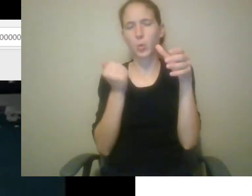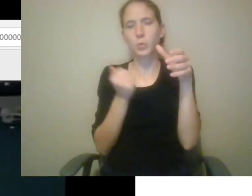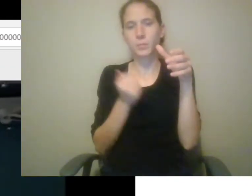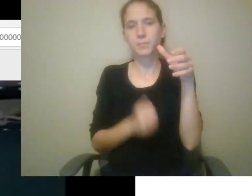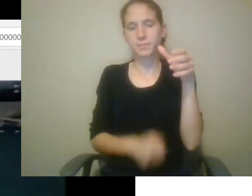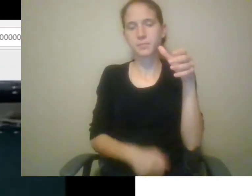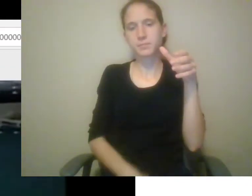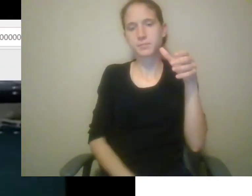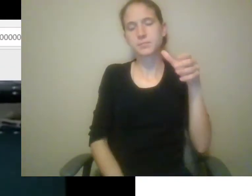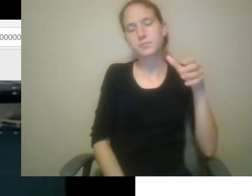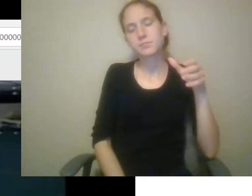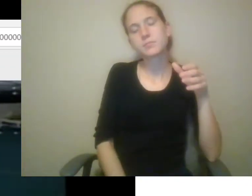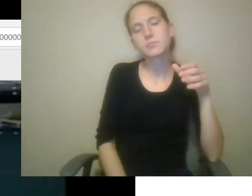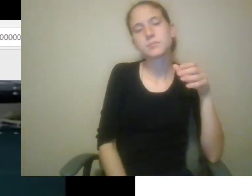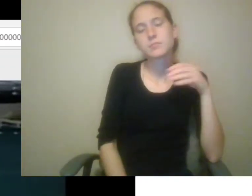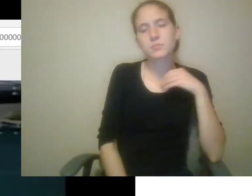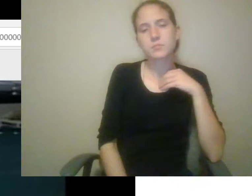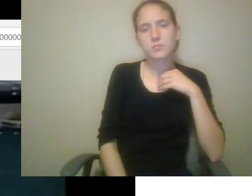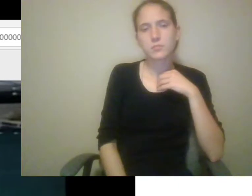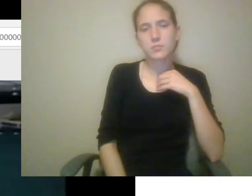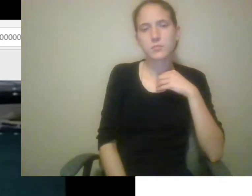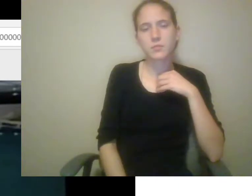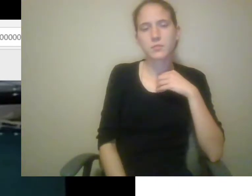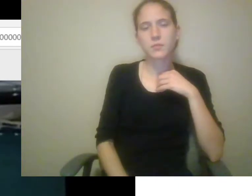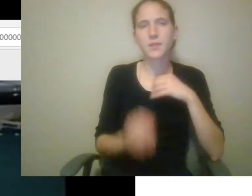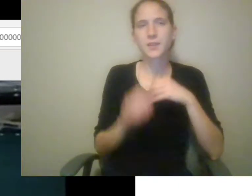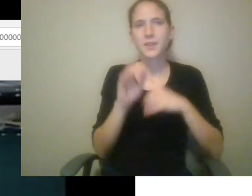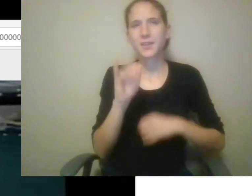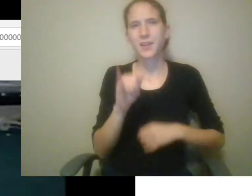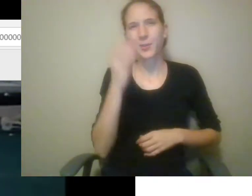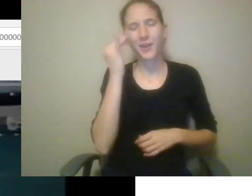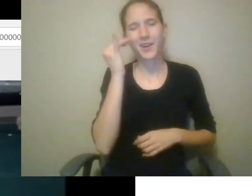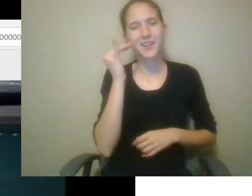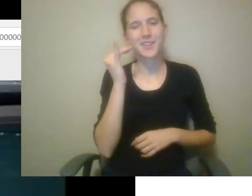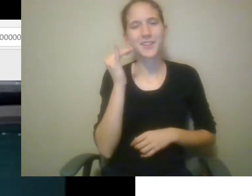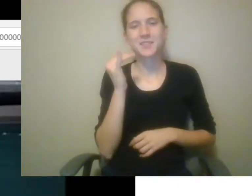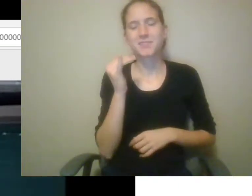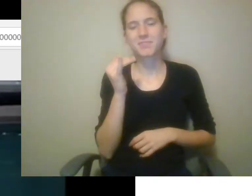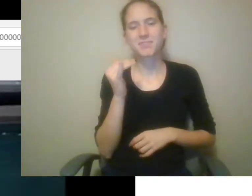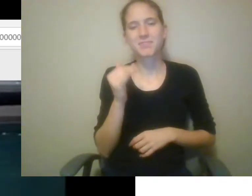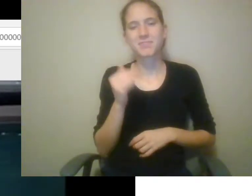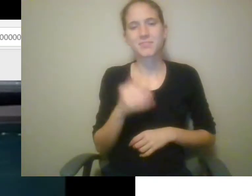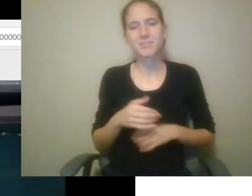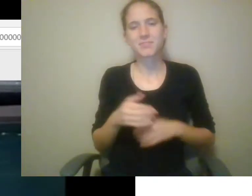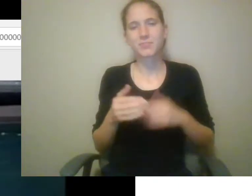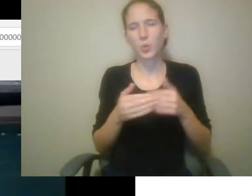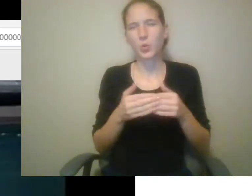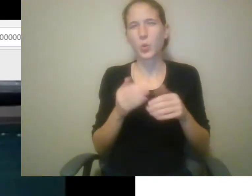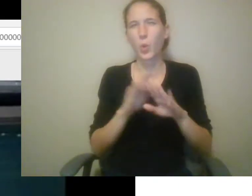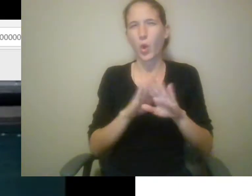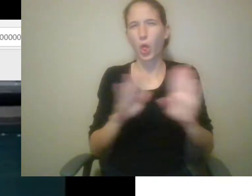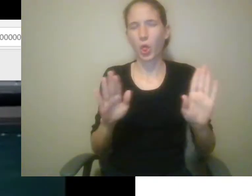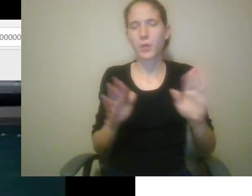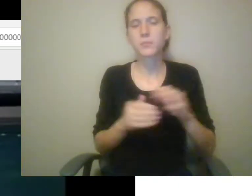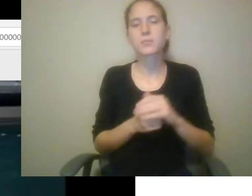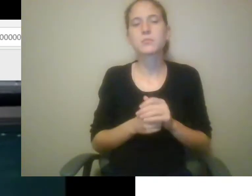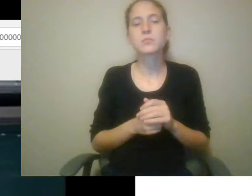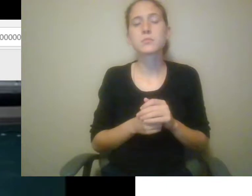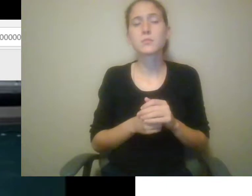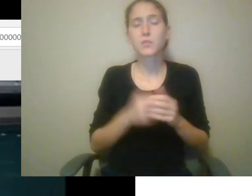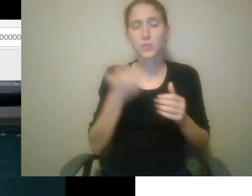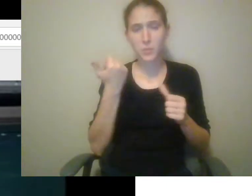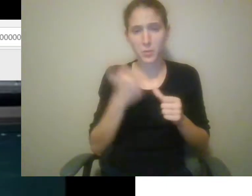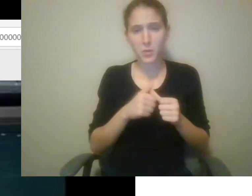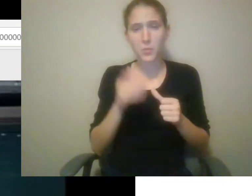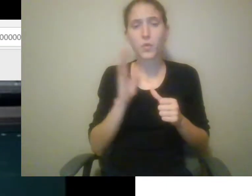better. All right. That's why it's not here. It's just facing the wall. And over here, now remember